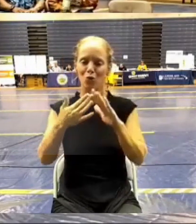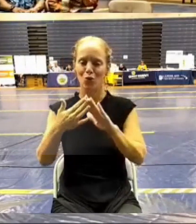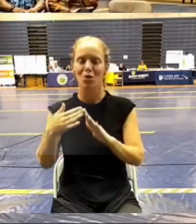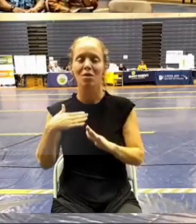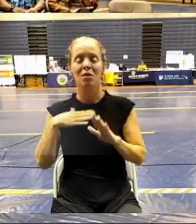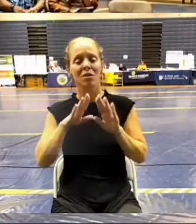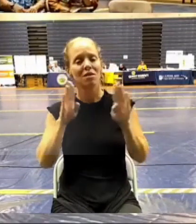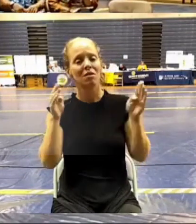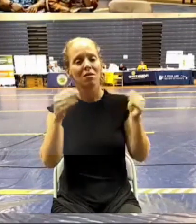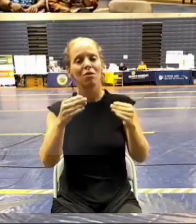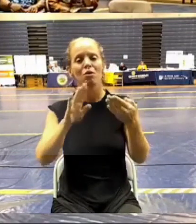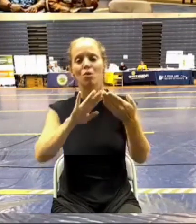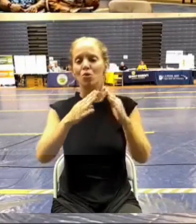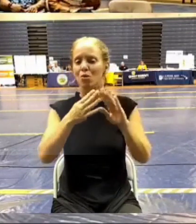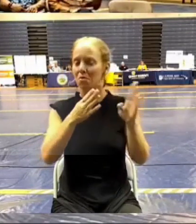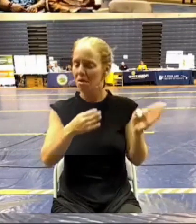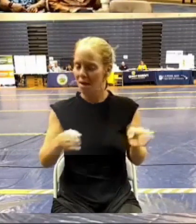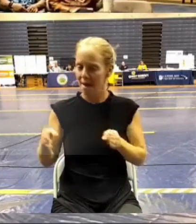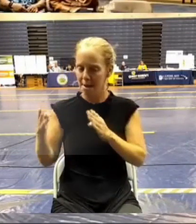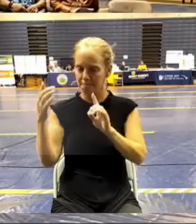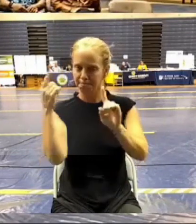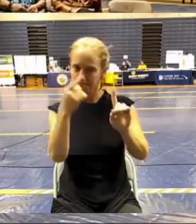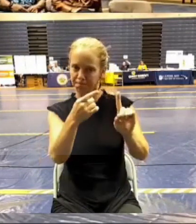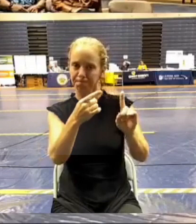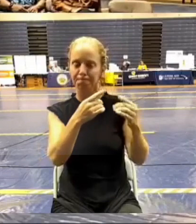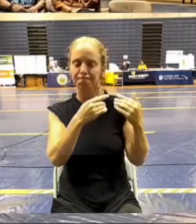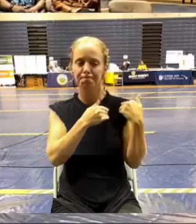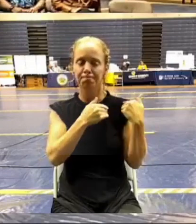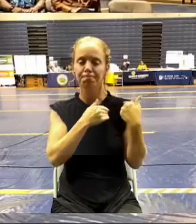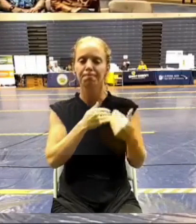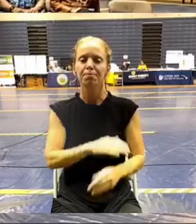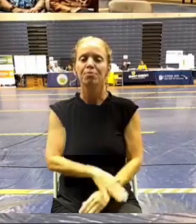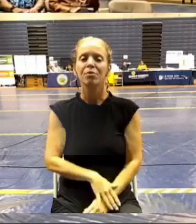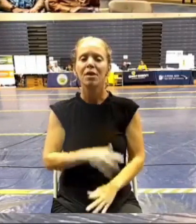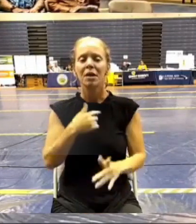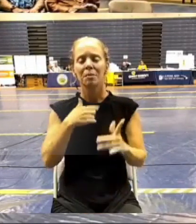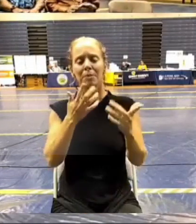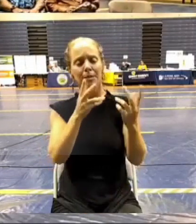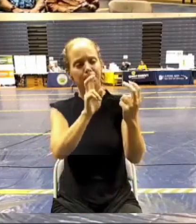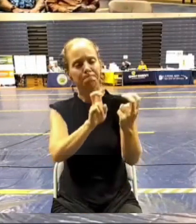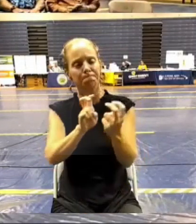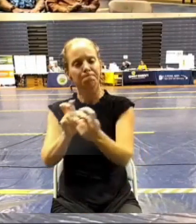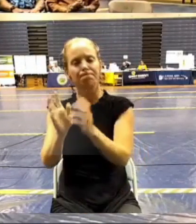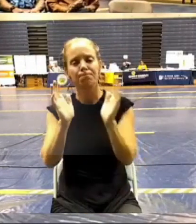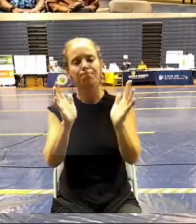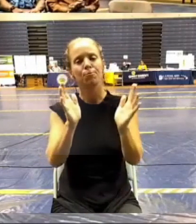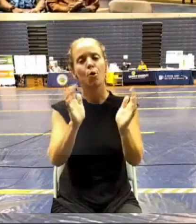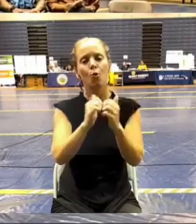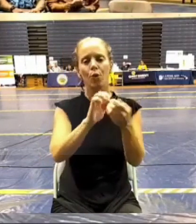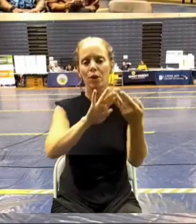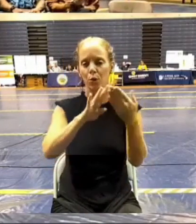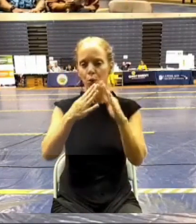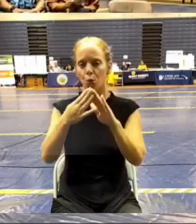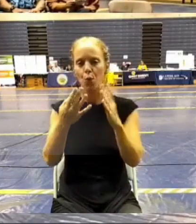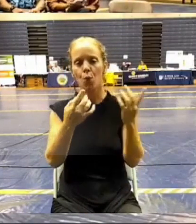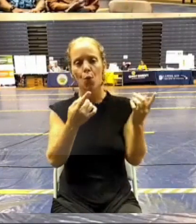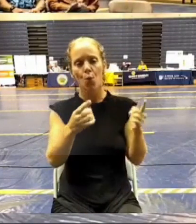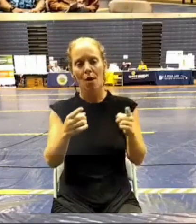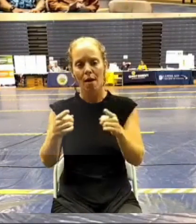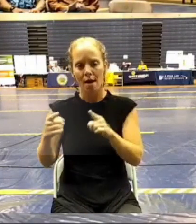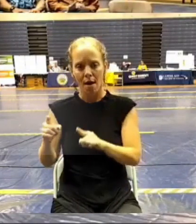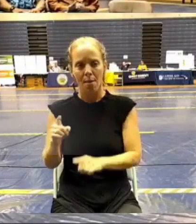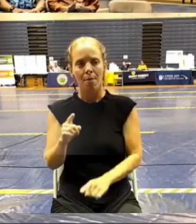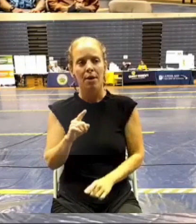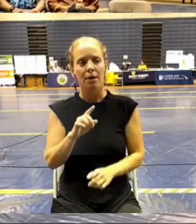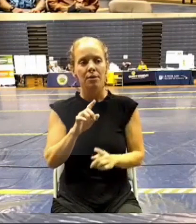My focus is in community plan, and I've been talking to a lot of the people what's happening, especially to the people that